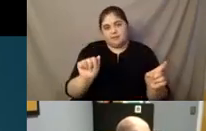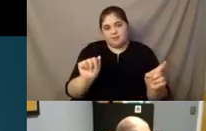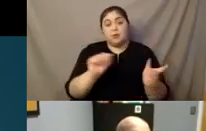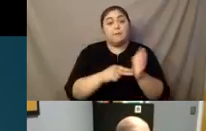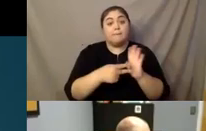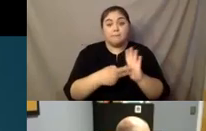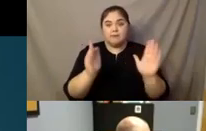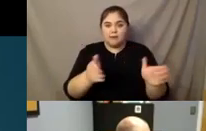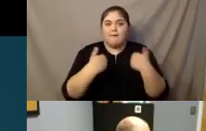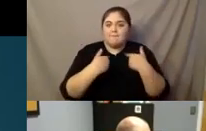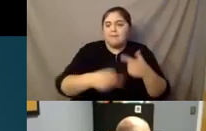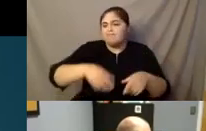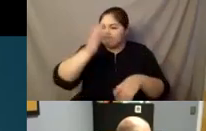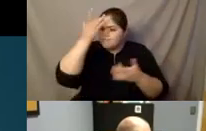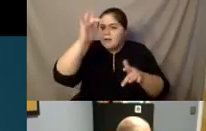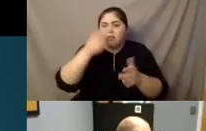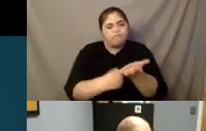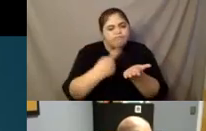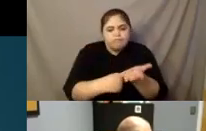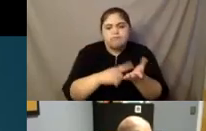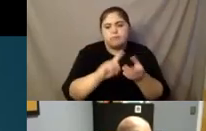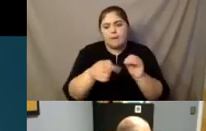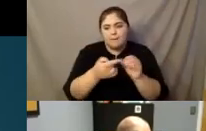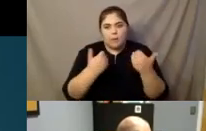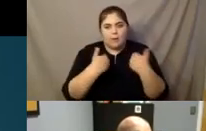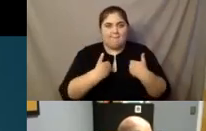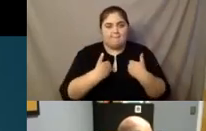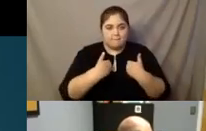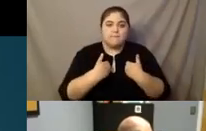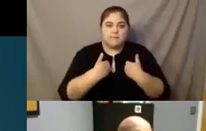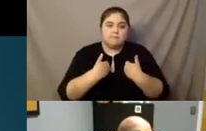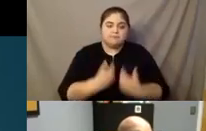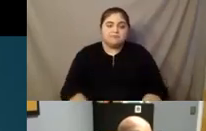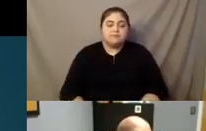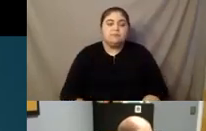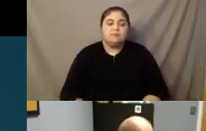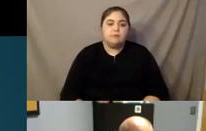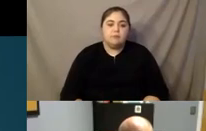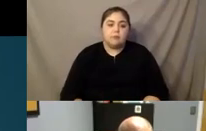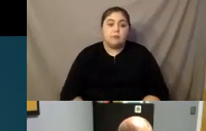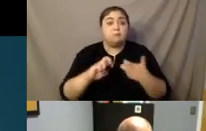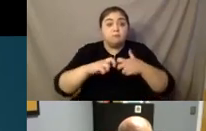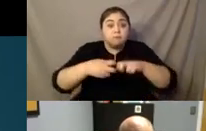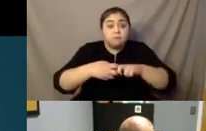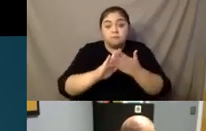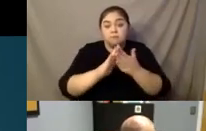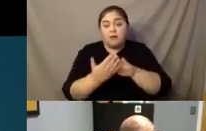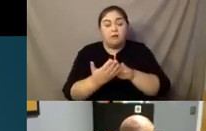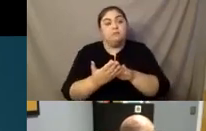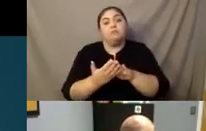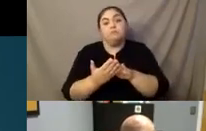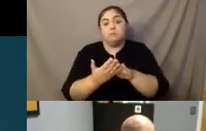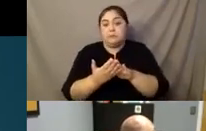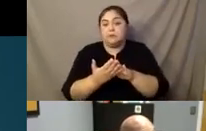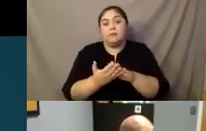an intelligent discussion about what we have against them. So the issue becomes